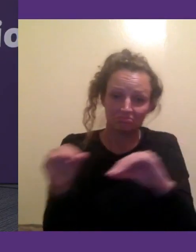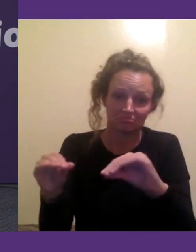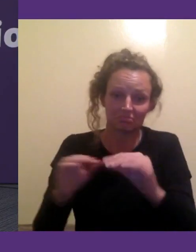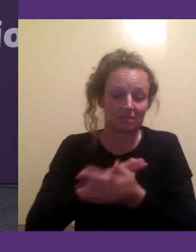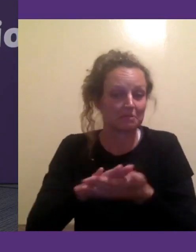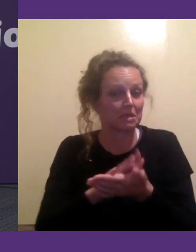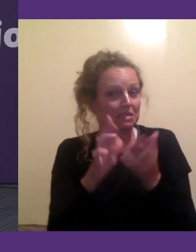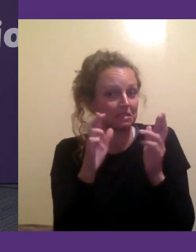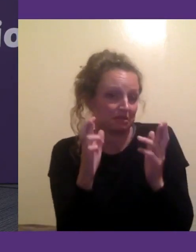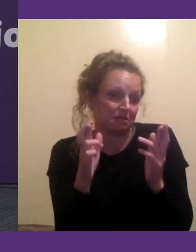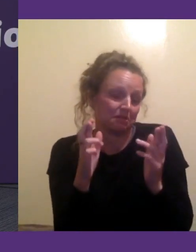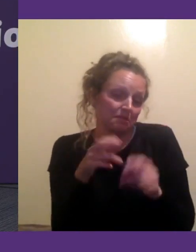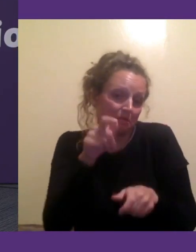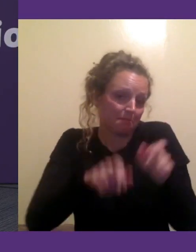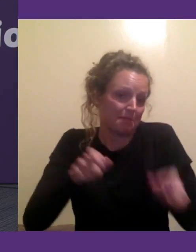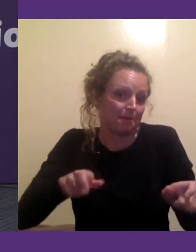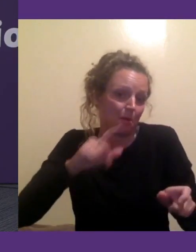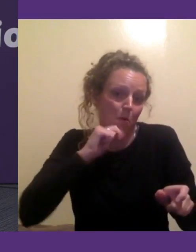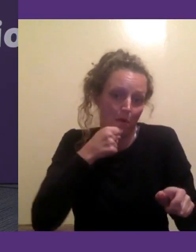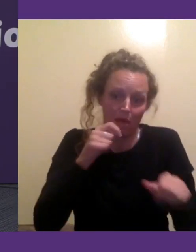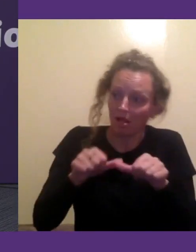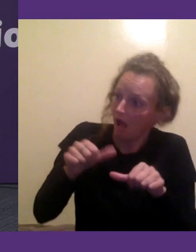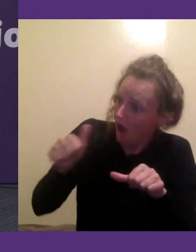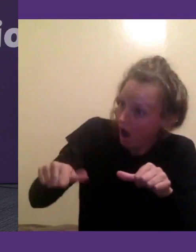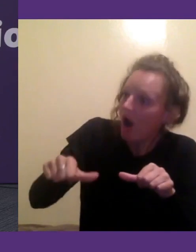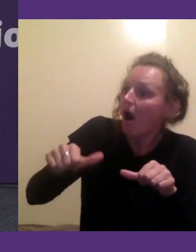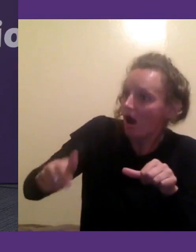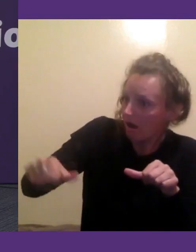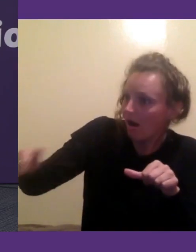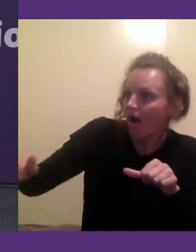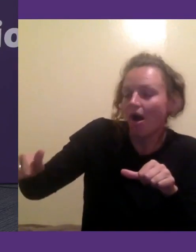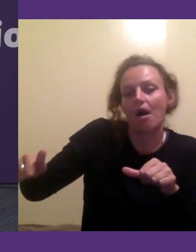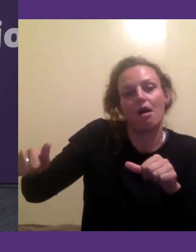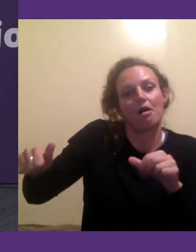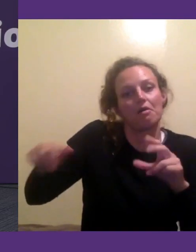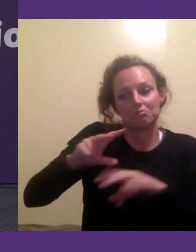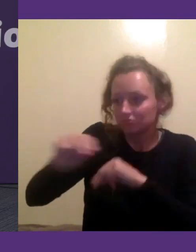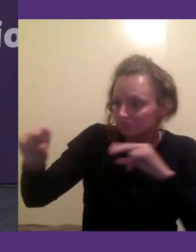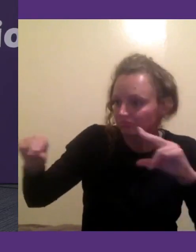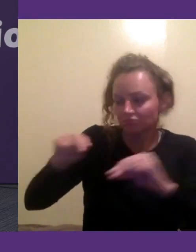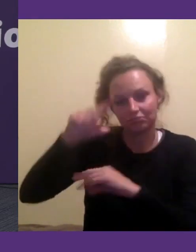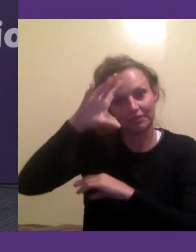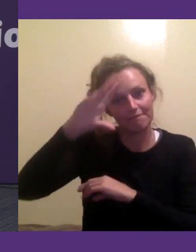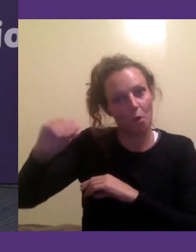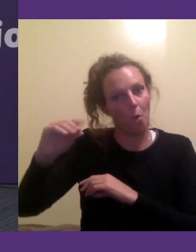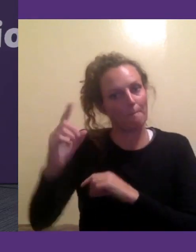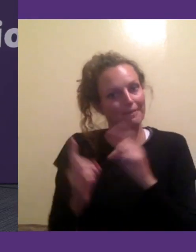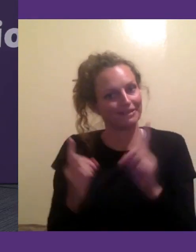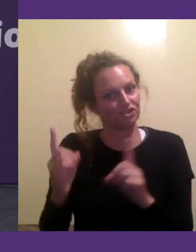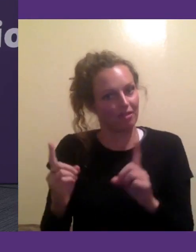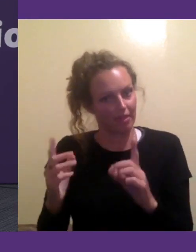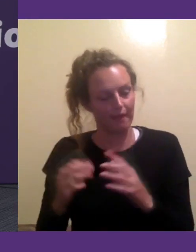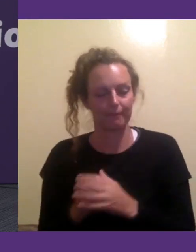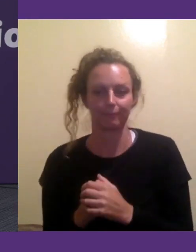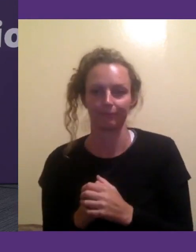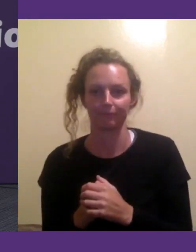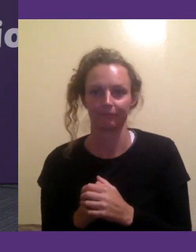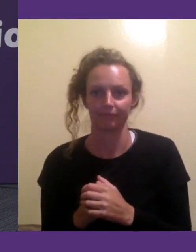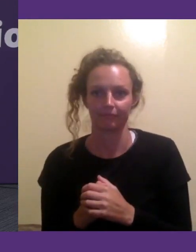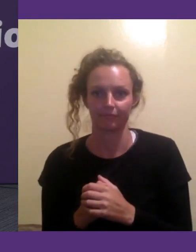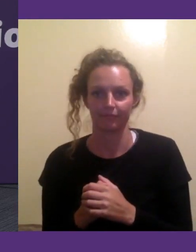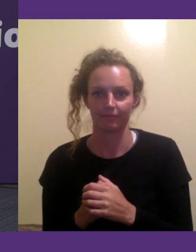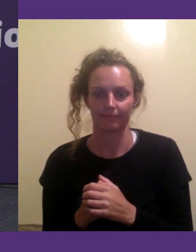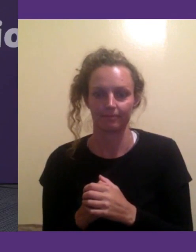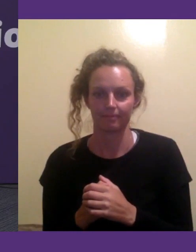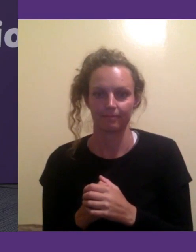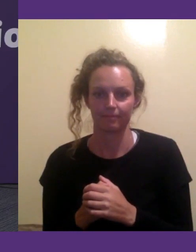It's not for me, but someone I know would find that really useful. Yeah. I think right back to when we first chatted about you joining us, I remember